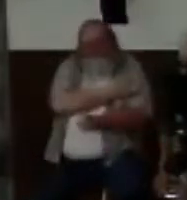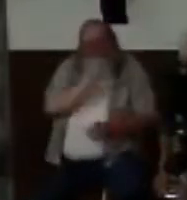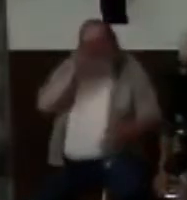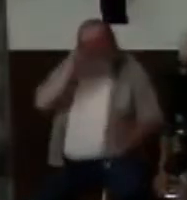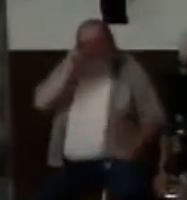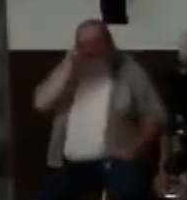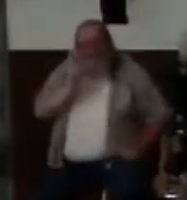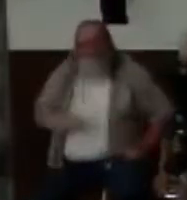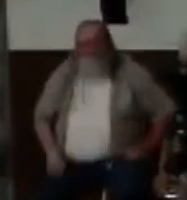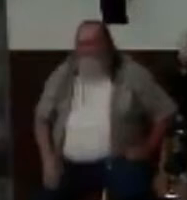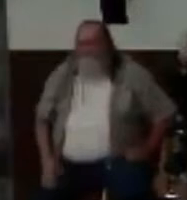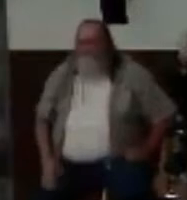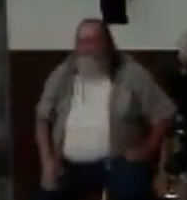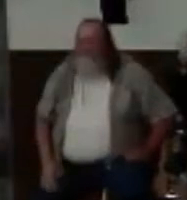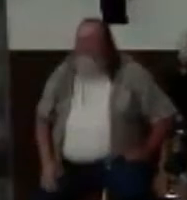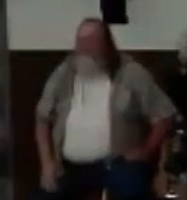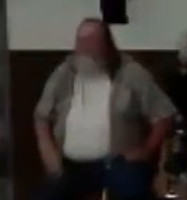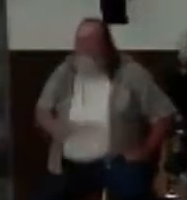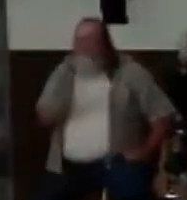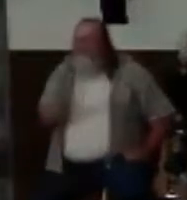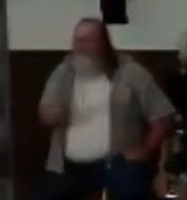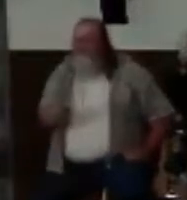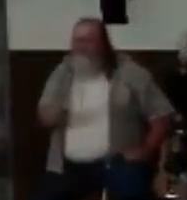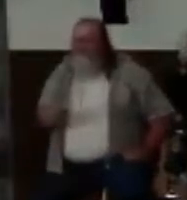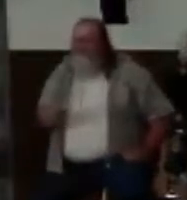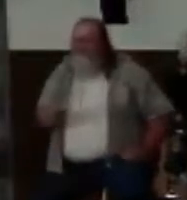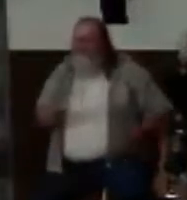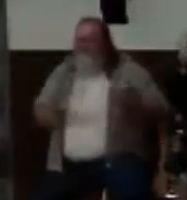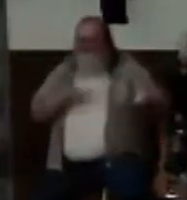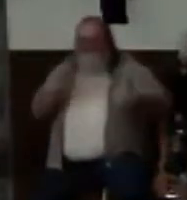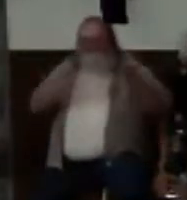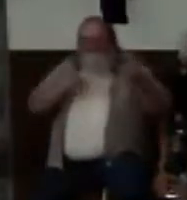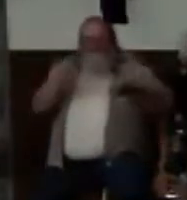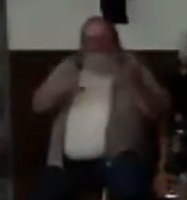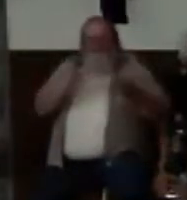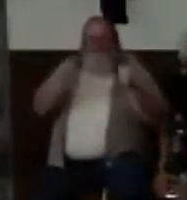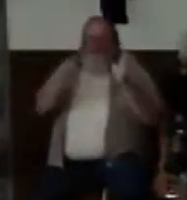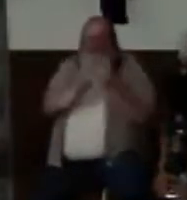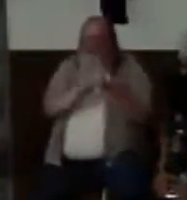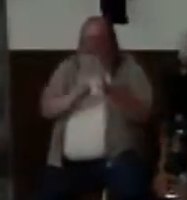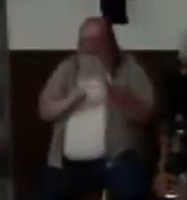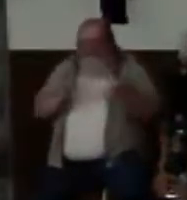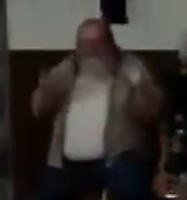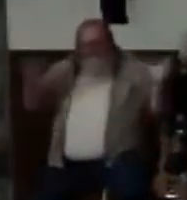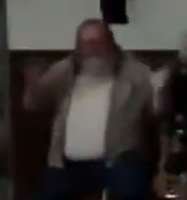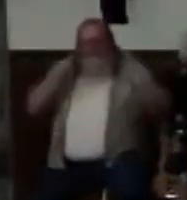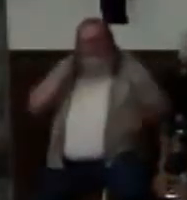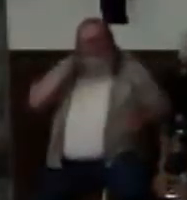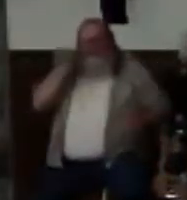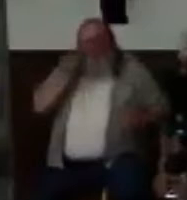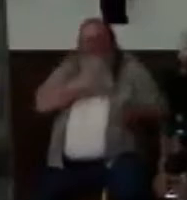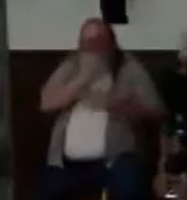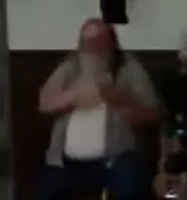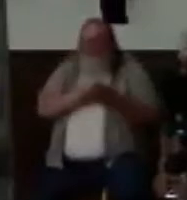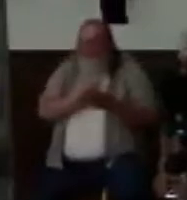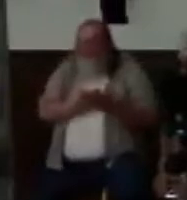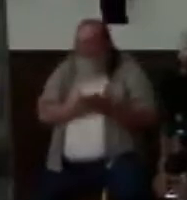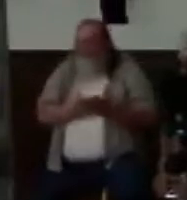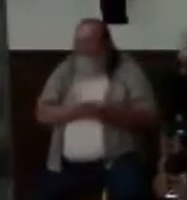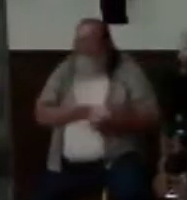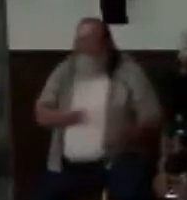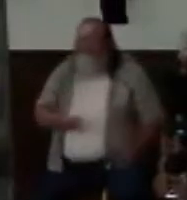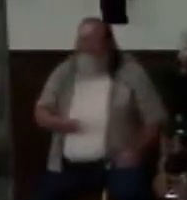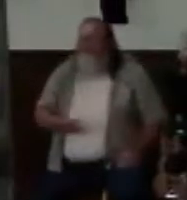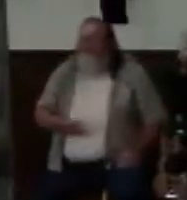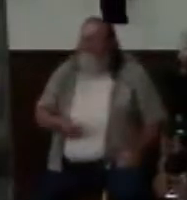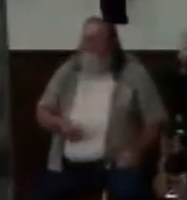Deuteronomy 16:15 says, this festival will be a time of great joy for all. So now that we've set the scene